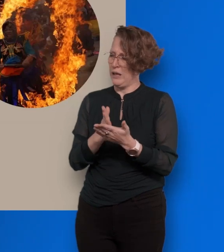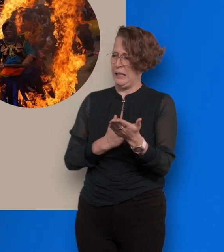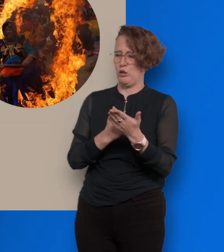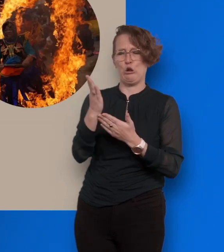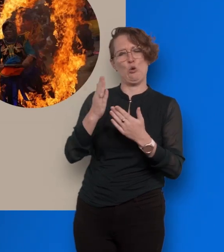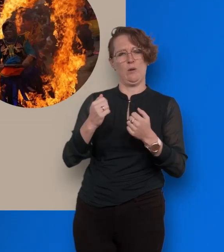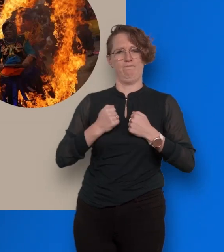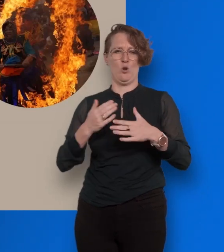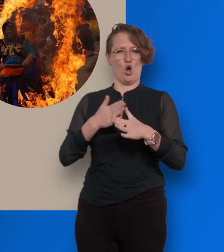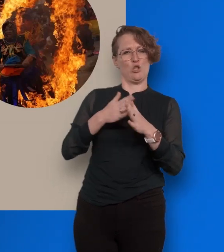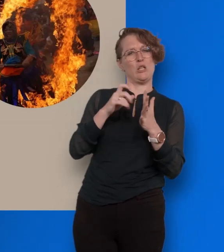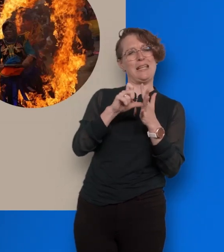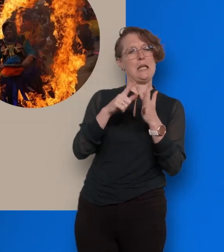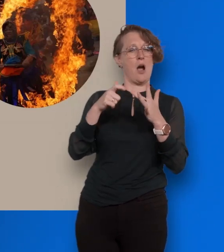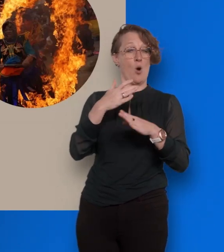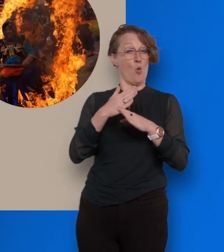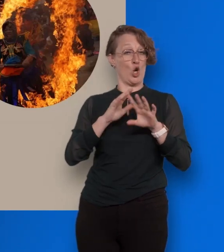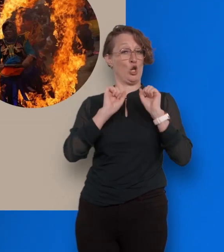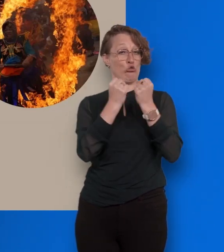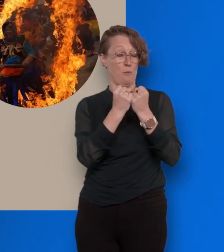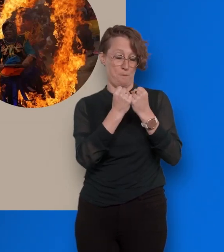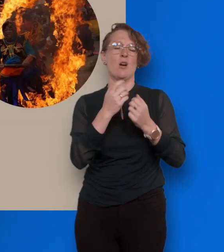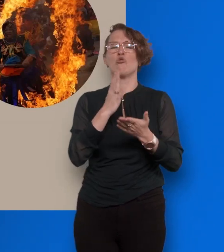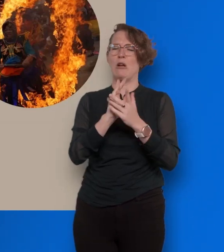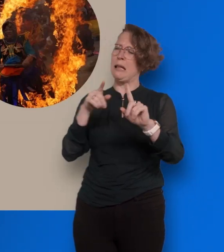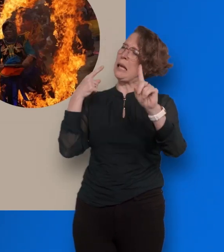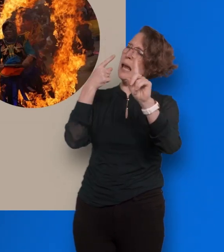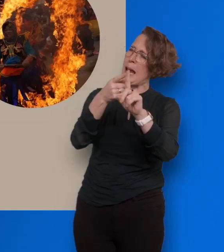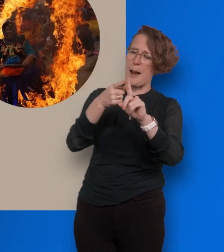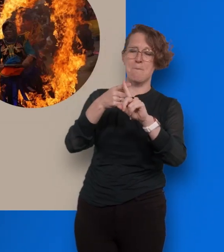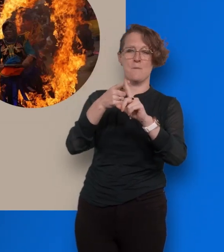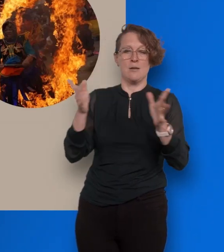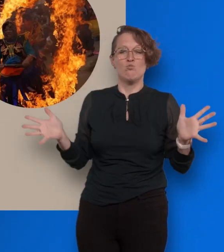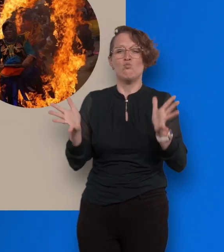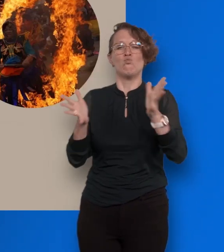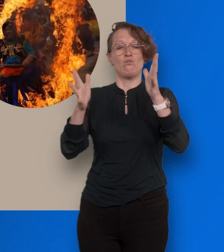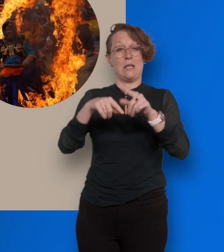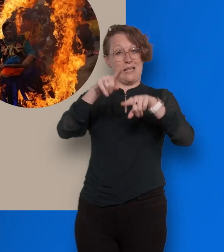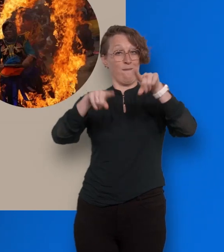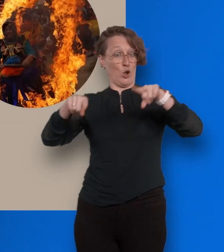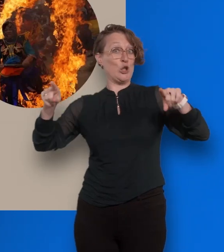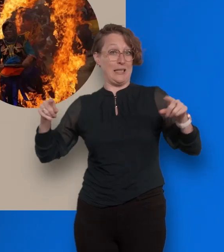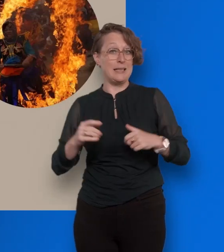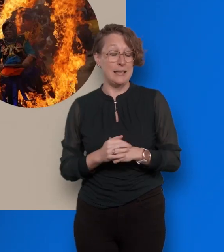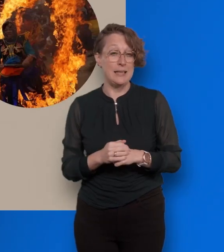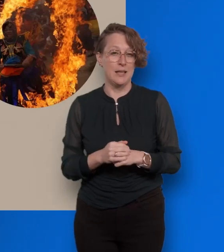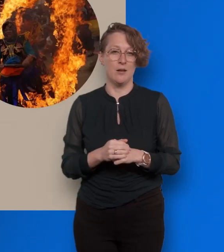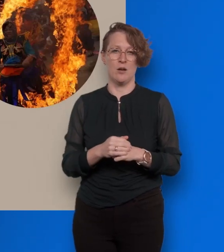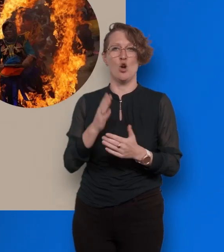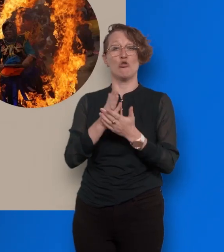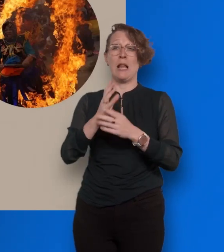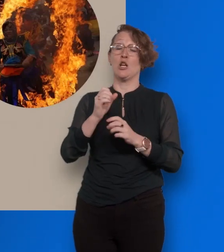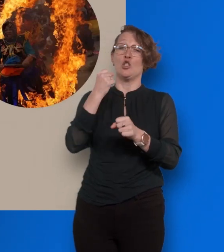original EDI working group, so it was very much intended as a way of increasing diversity, and that was in terms of